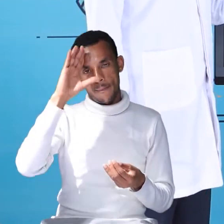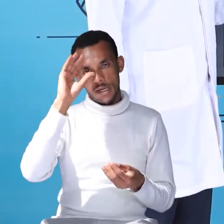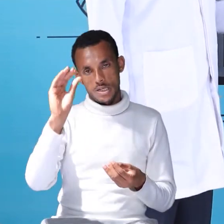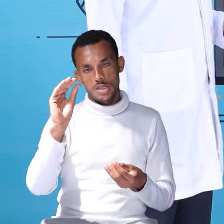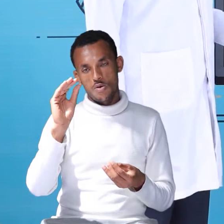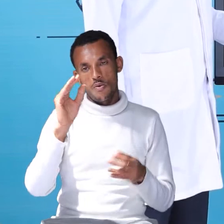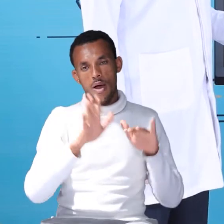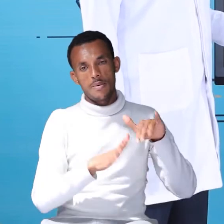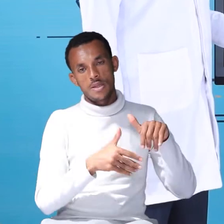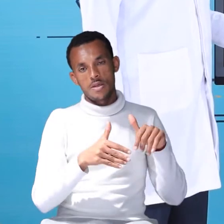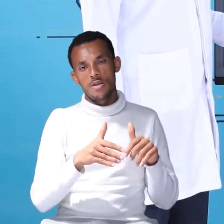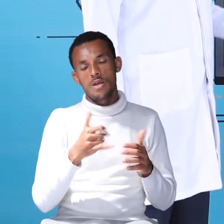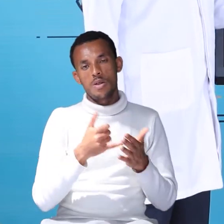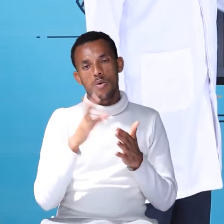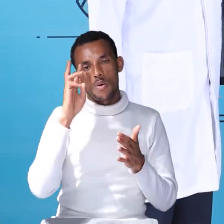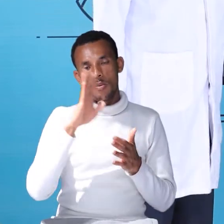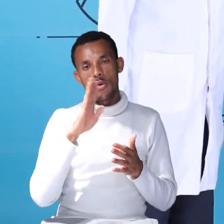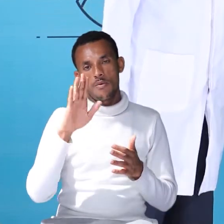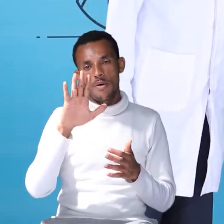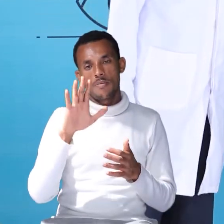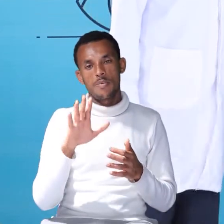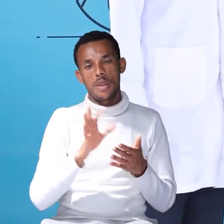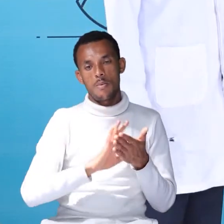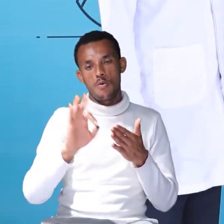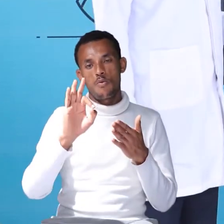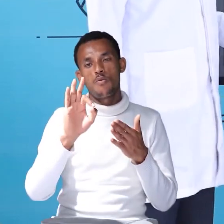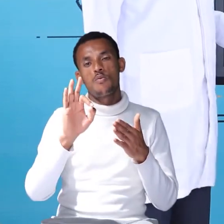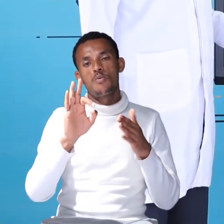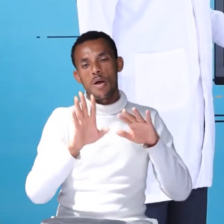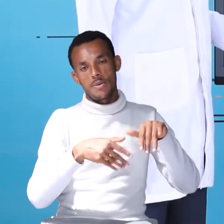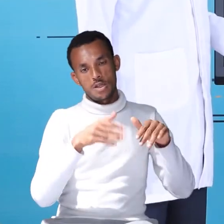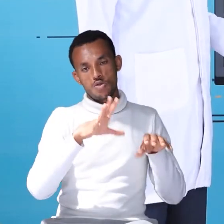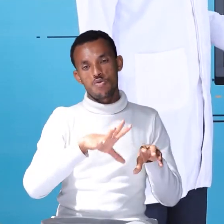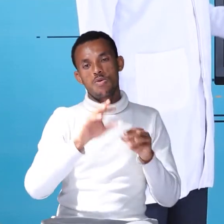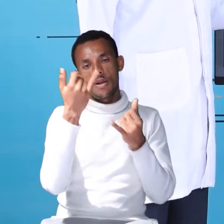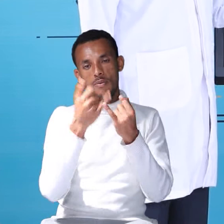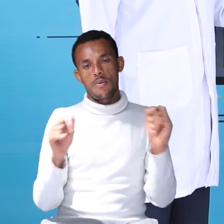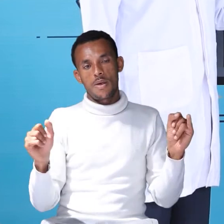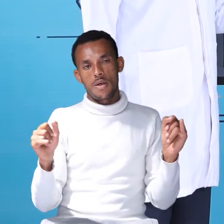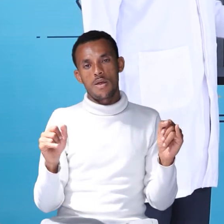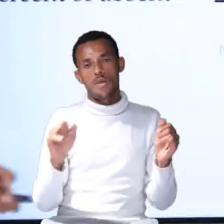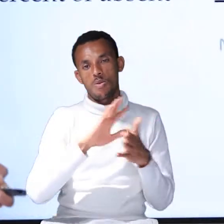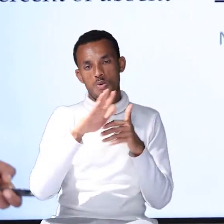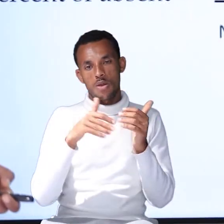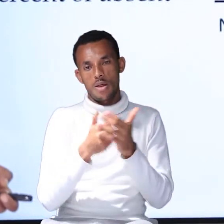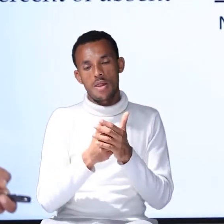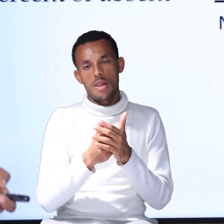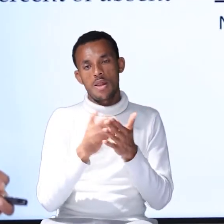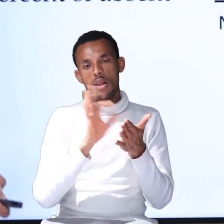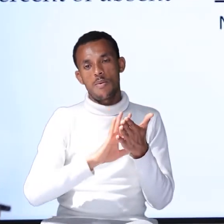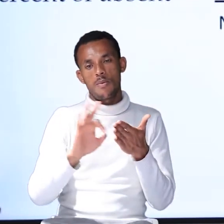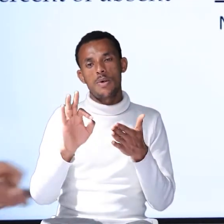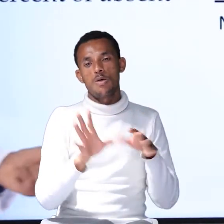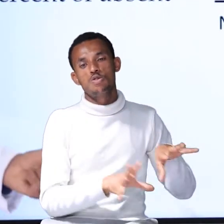of absentee, it will be number of absent students to be divided by total number